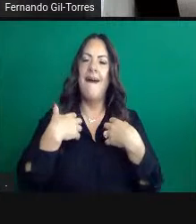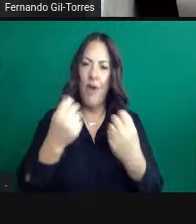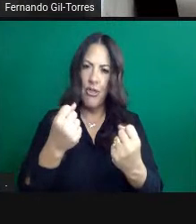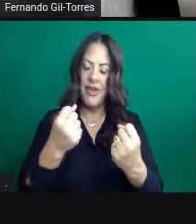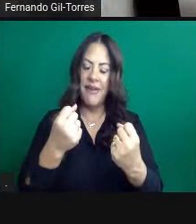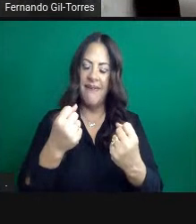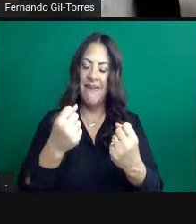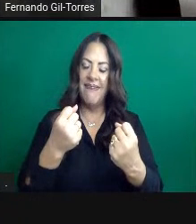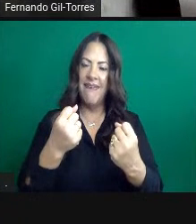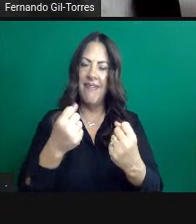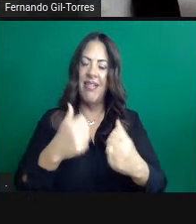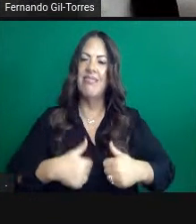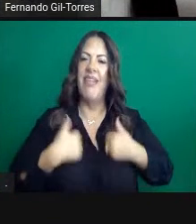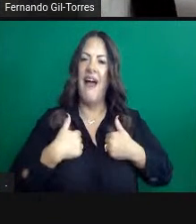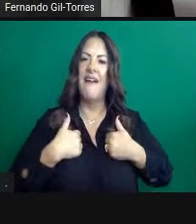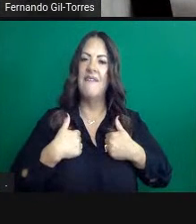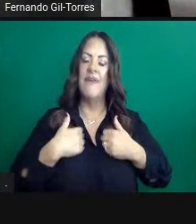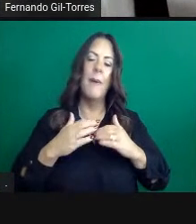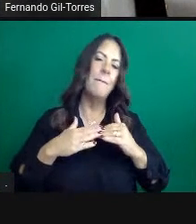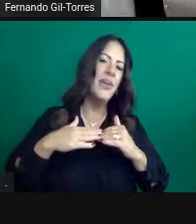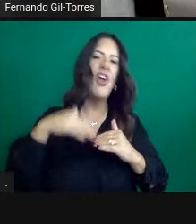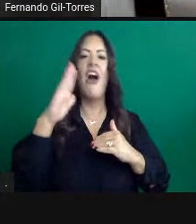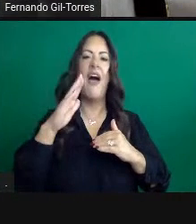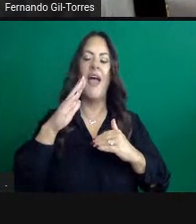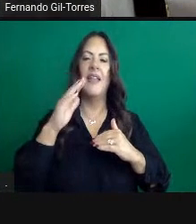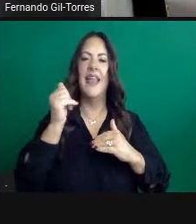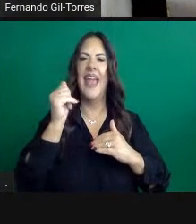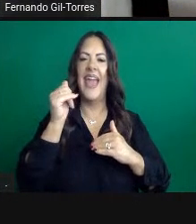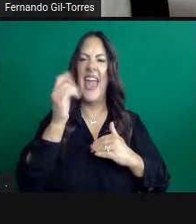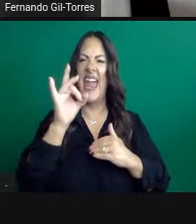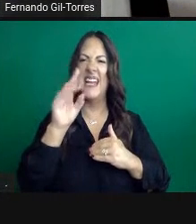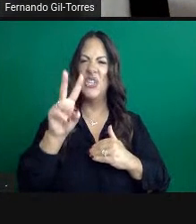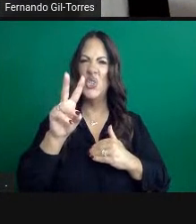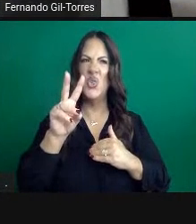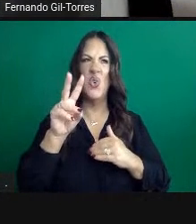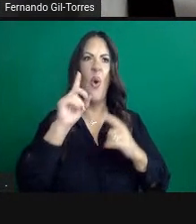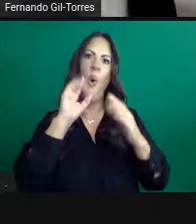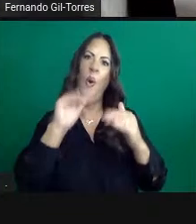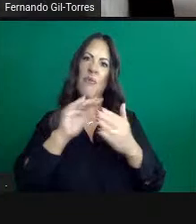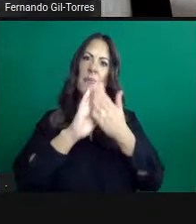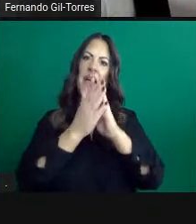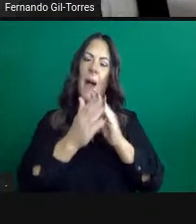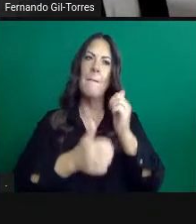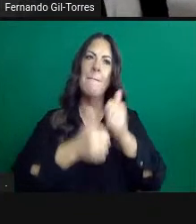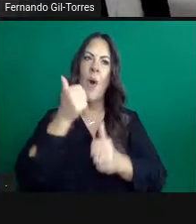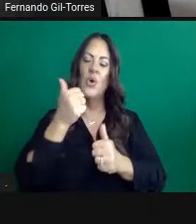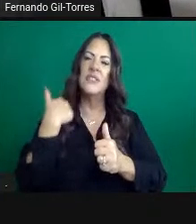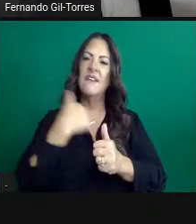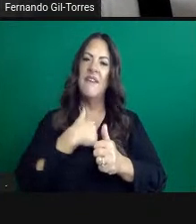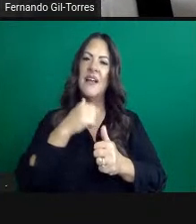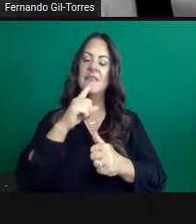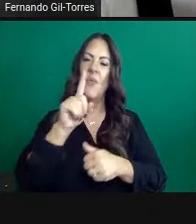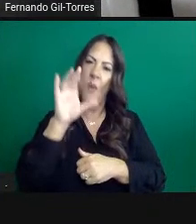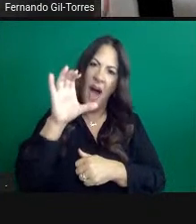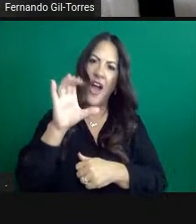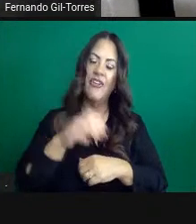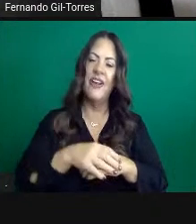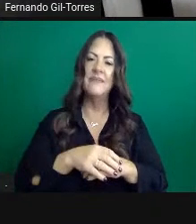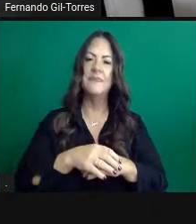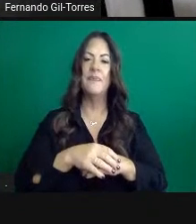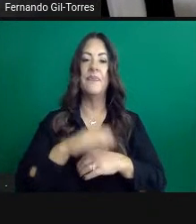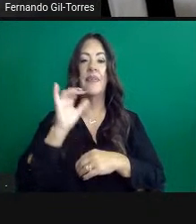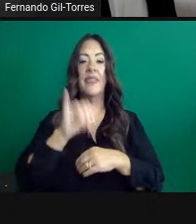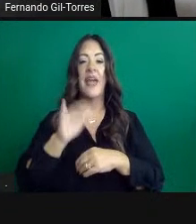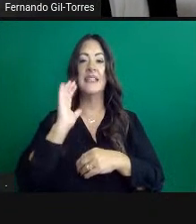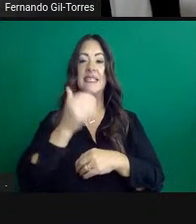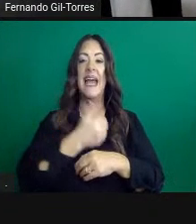years of age and even to become centenarians. The next issue to address in this demographic destiny, on